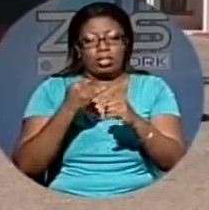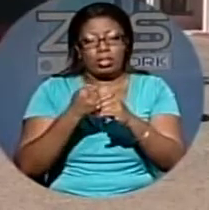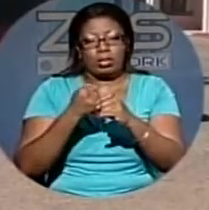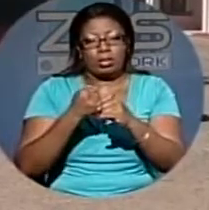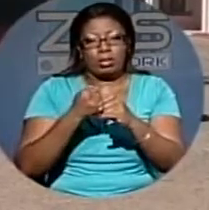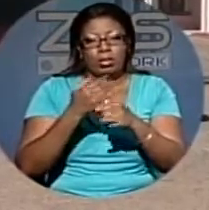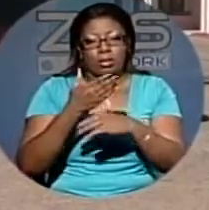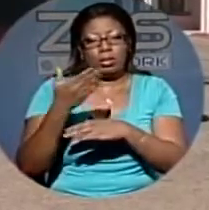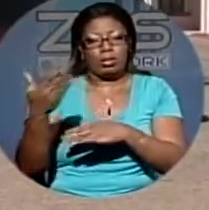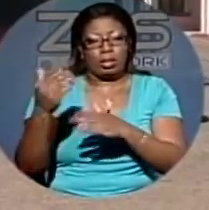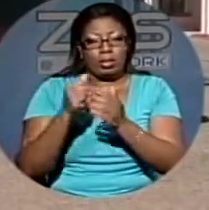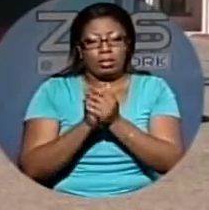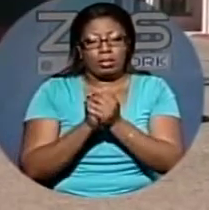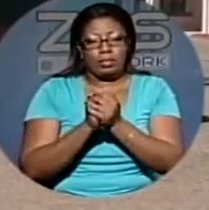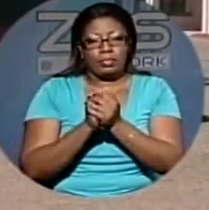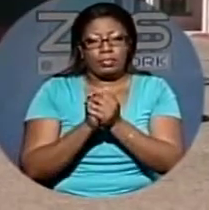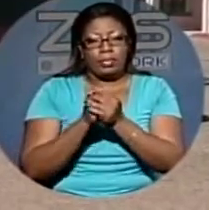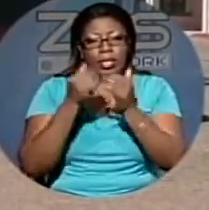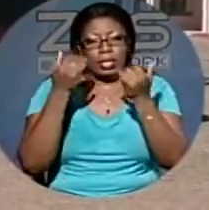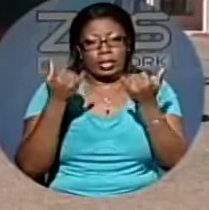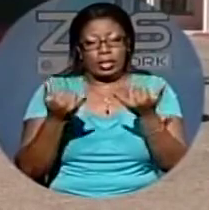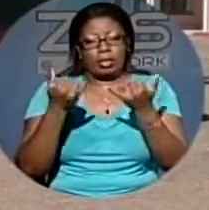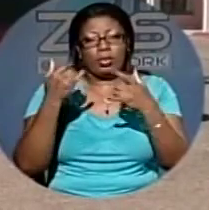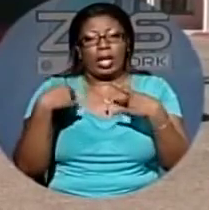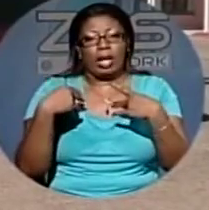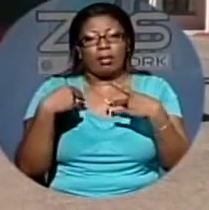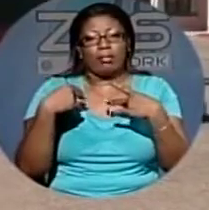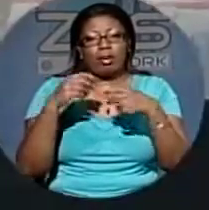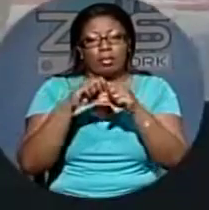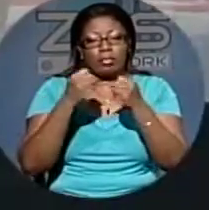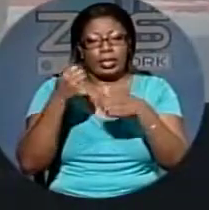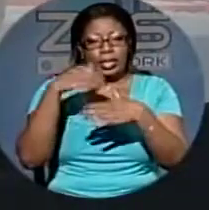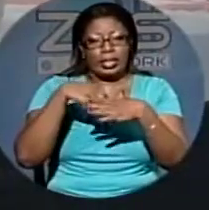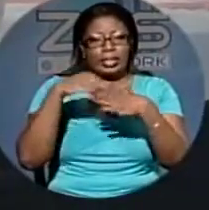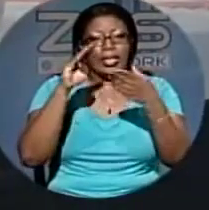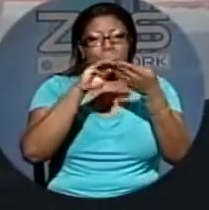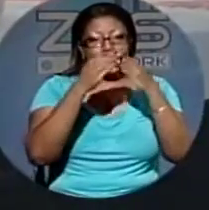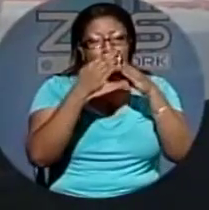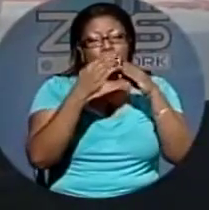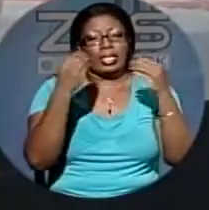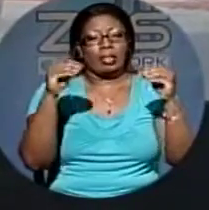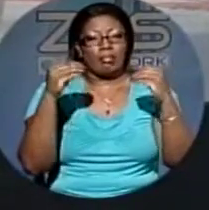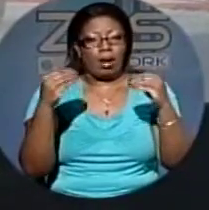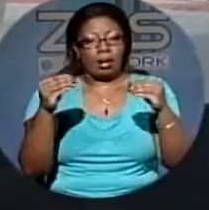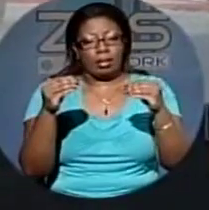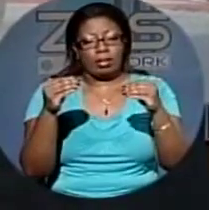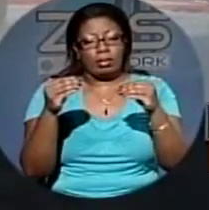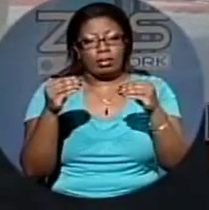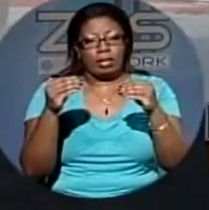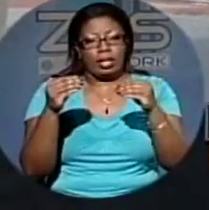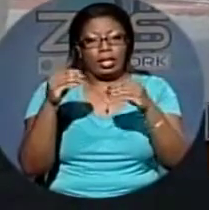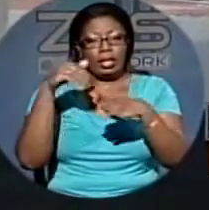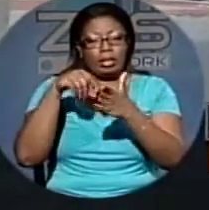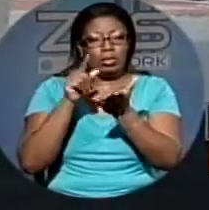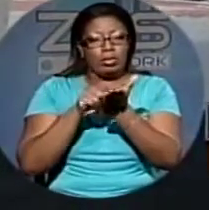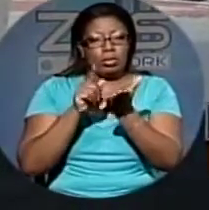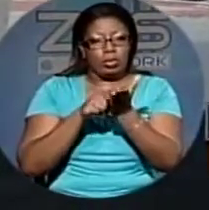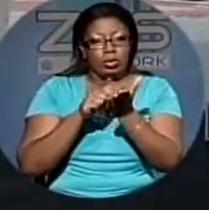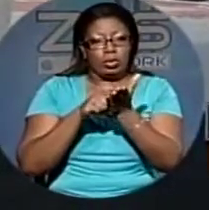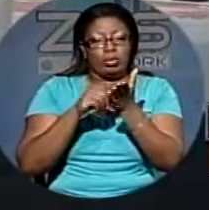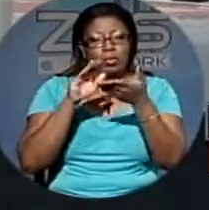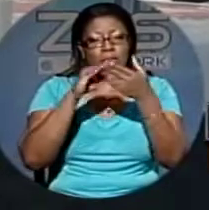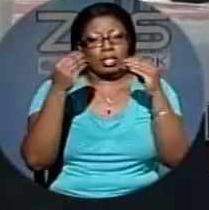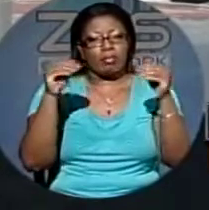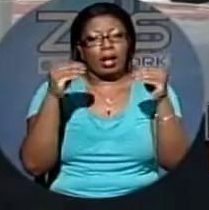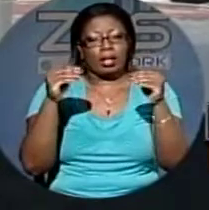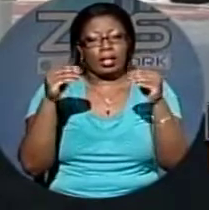Shifting gears, there appears to be a break in the standoff involving City Markets and its employees. In a press release from City Markets, the company